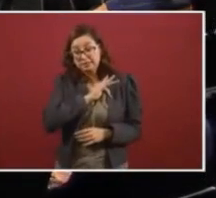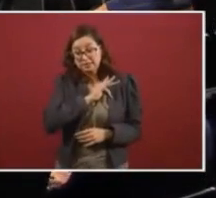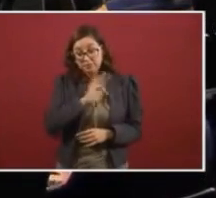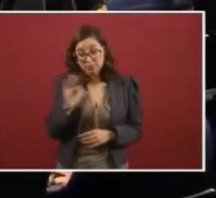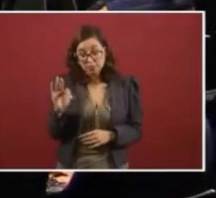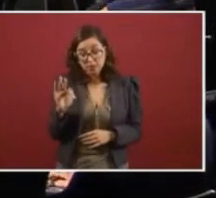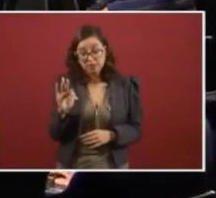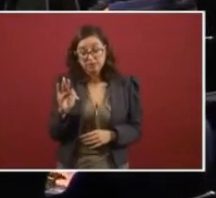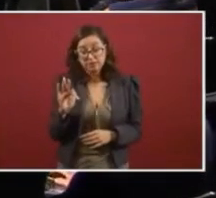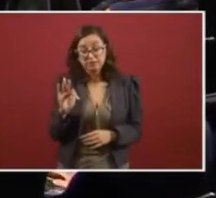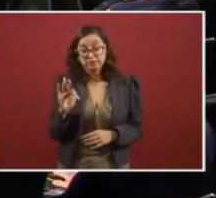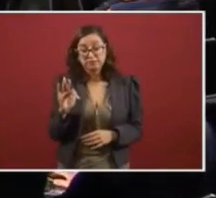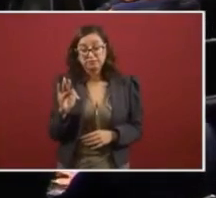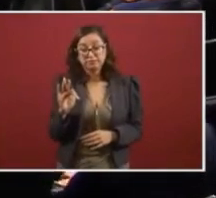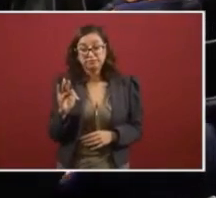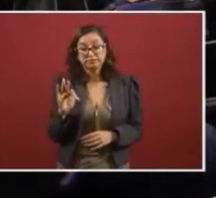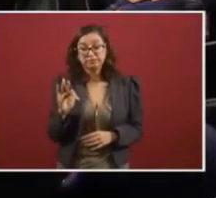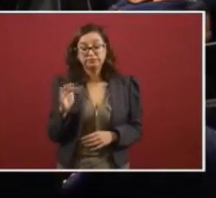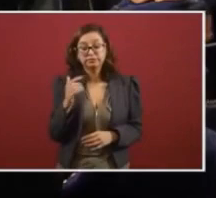So